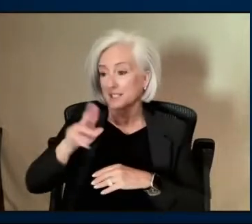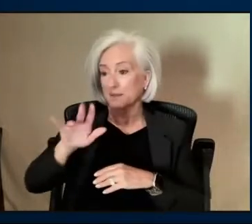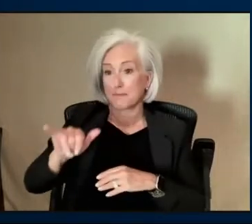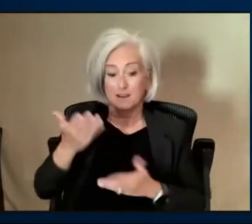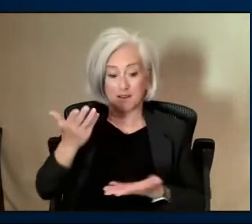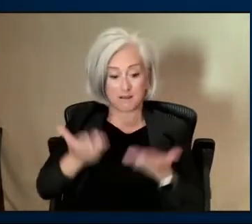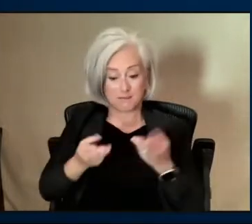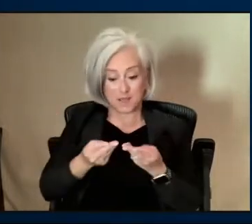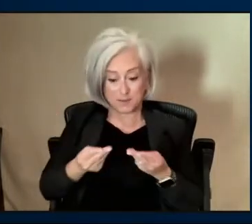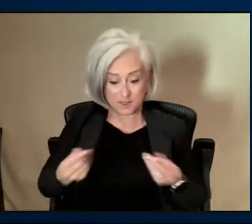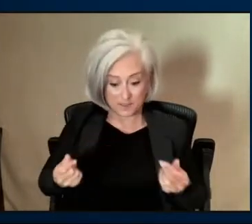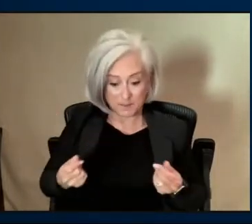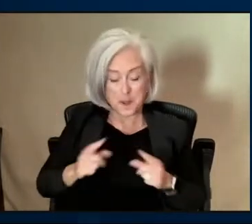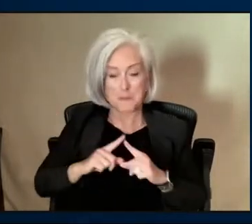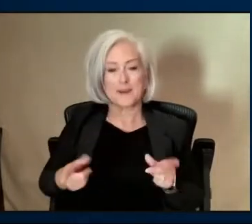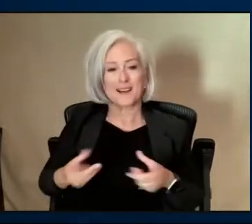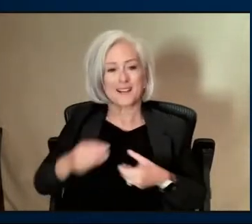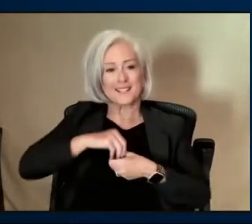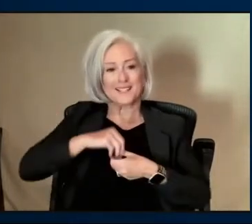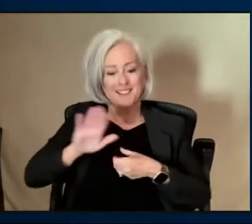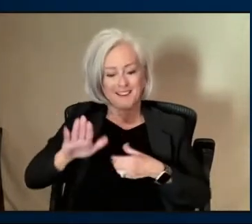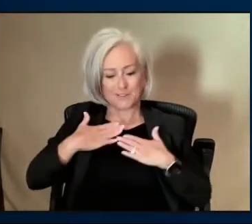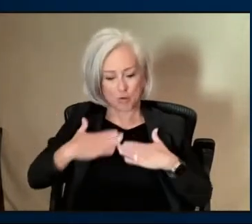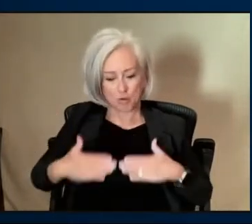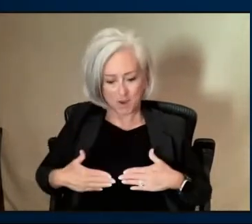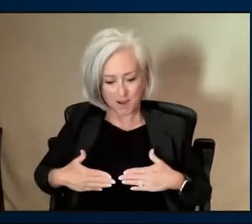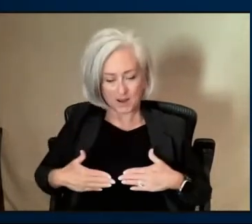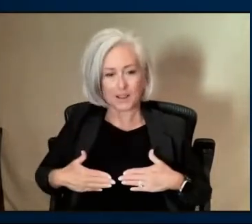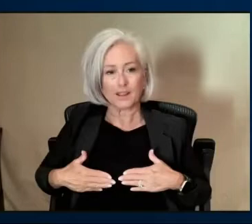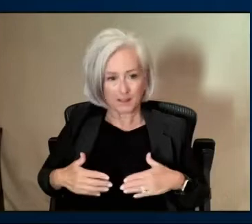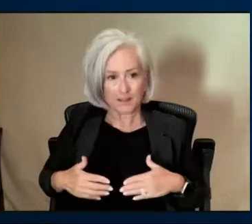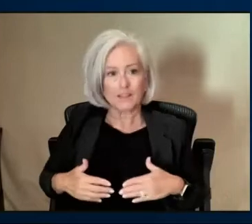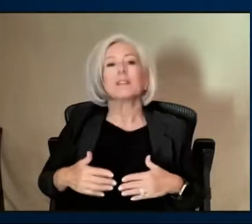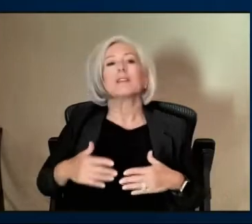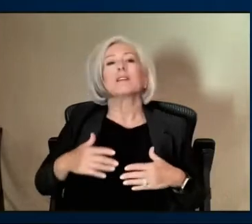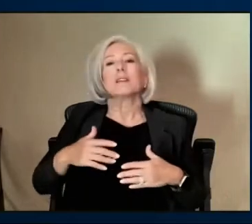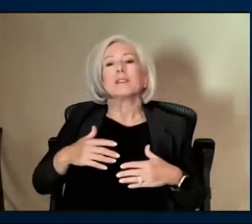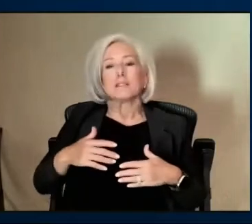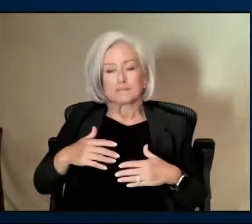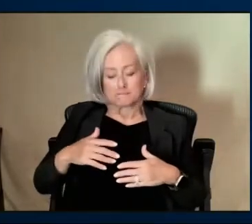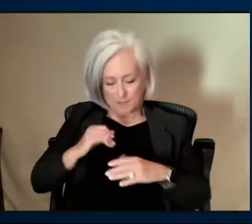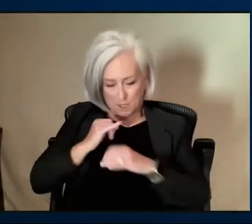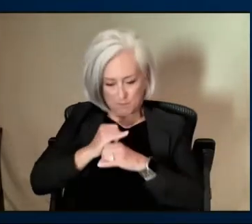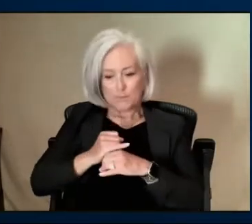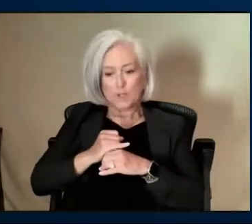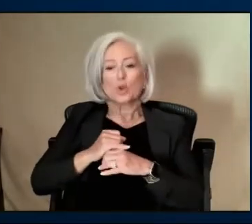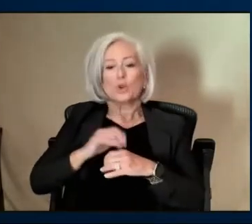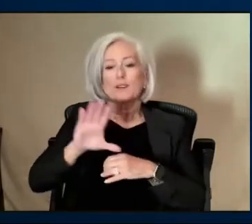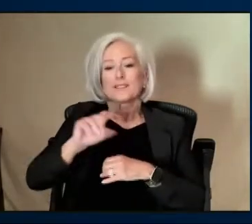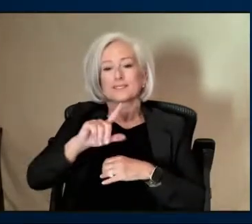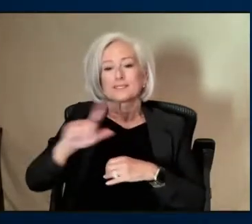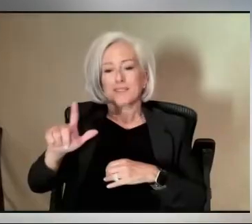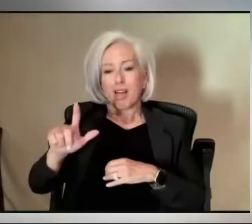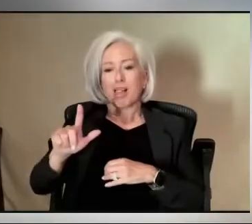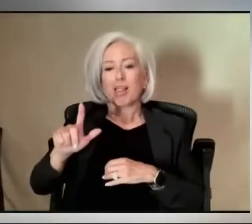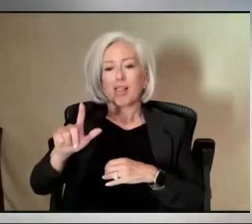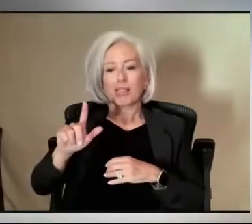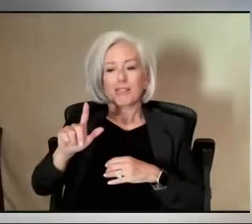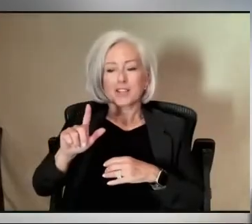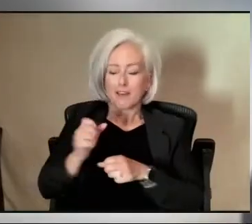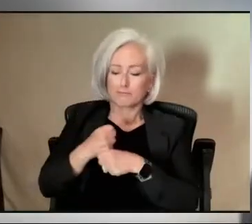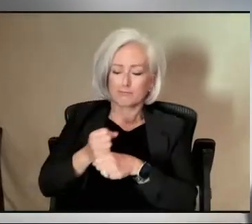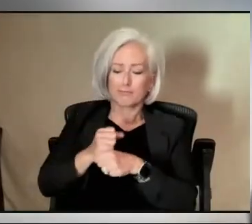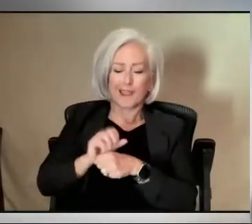programmed and can provide us even longer protection. Very much so. In fact, what the data would show in